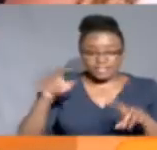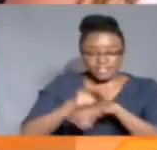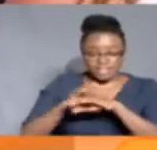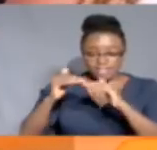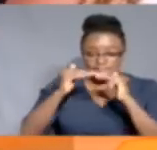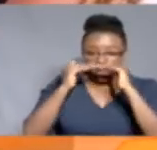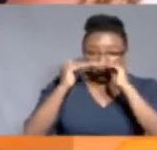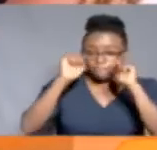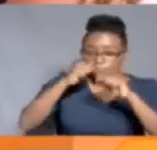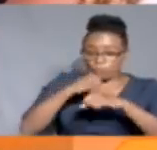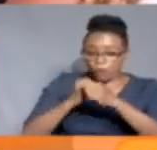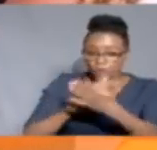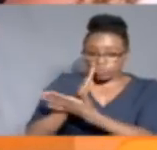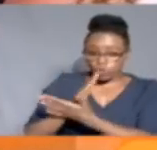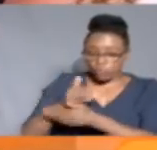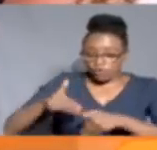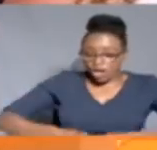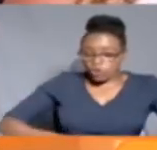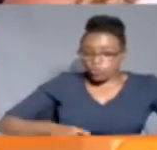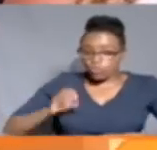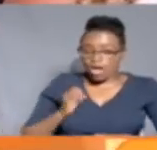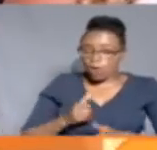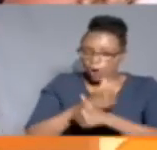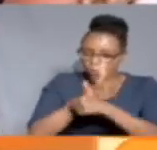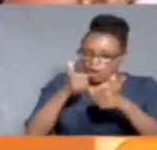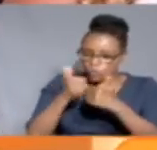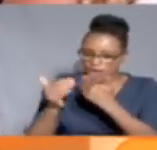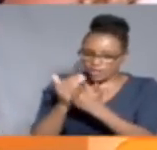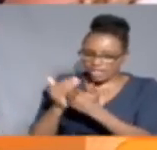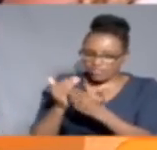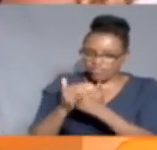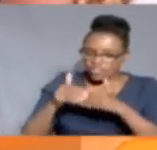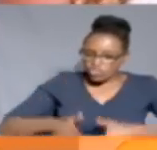where we are going to ensure that our youth are properly raised, our